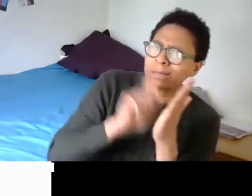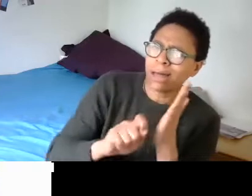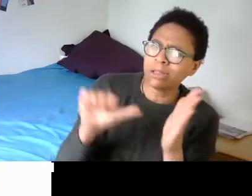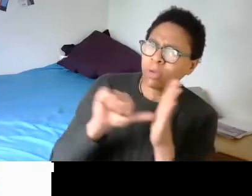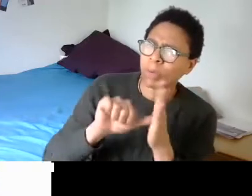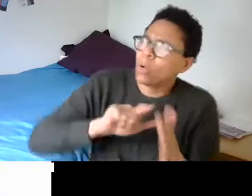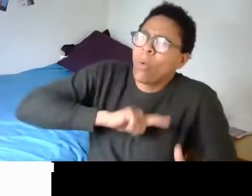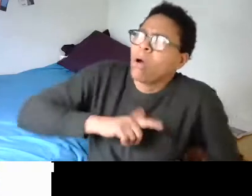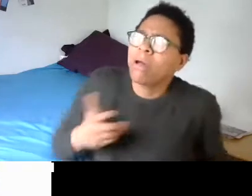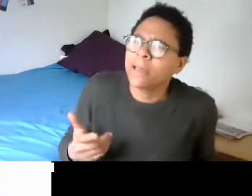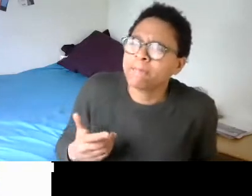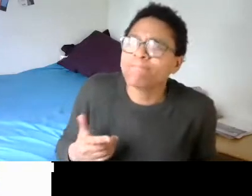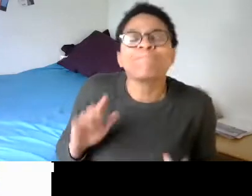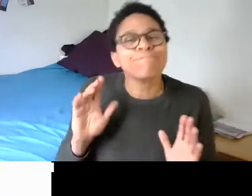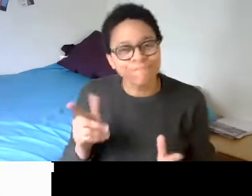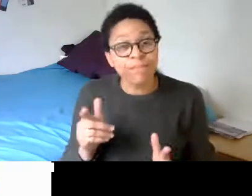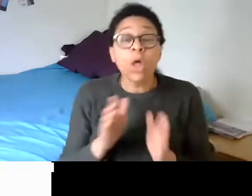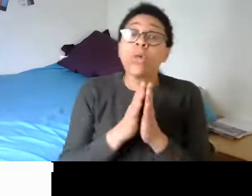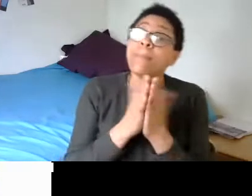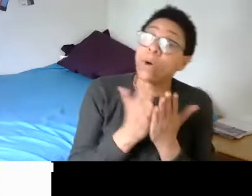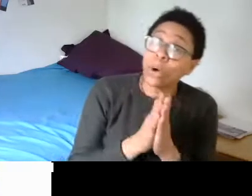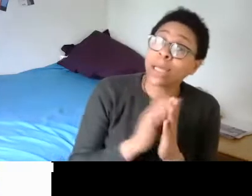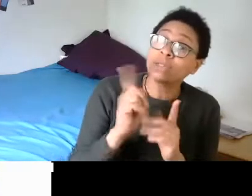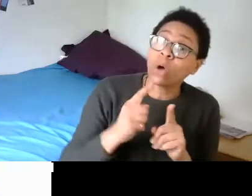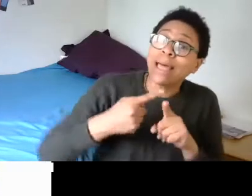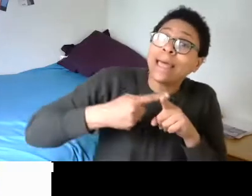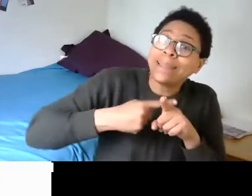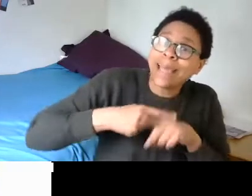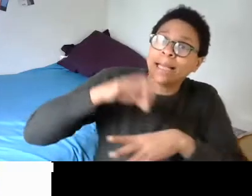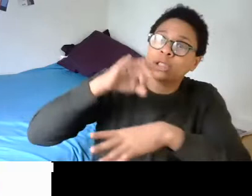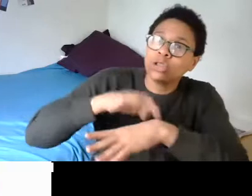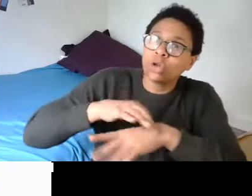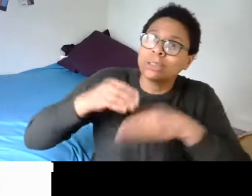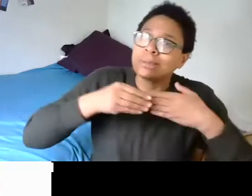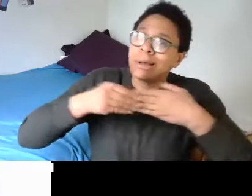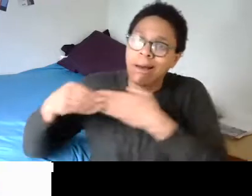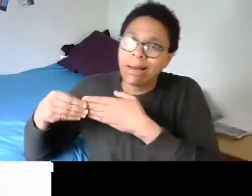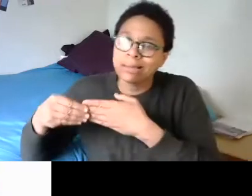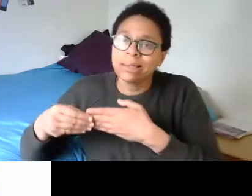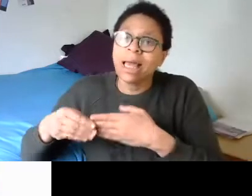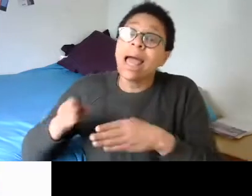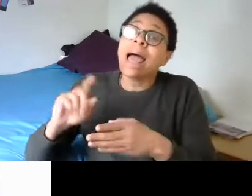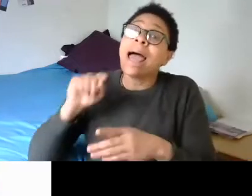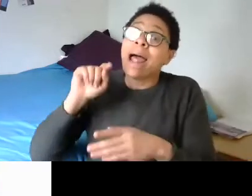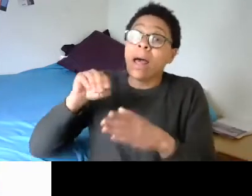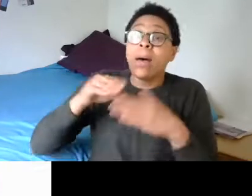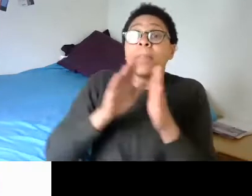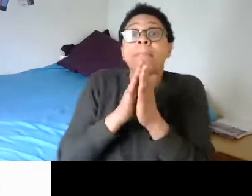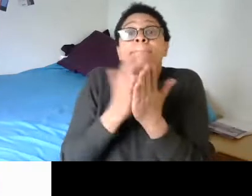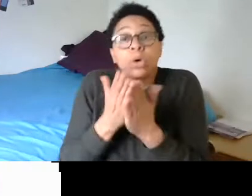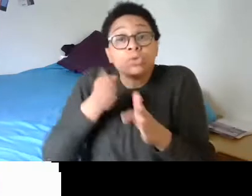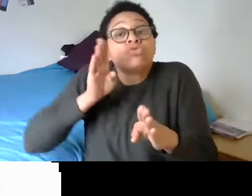book in question was the English Physician's Guide, which was claiming to teach the way to change, cure, and remedy all